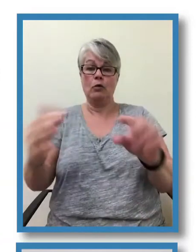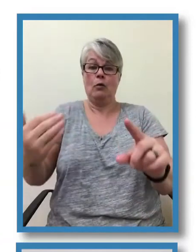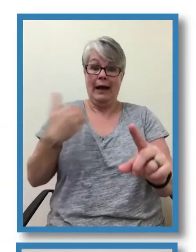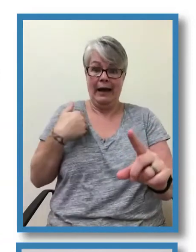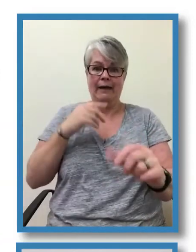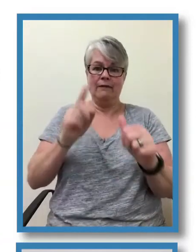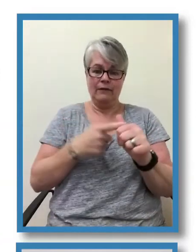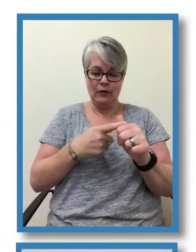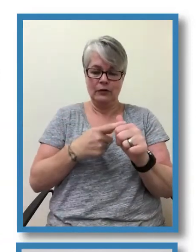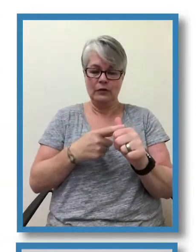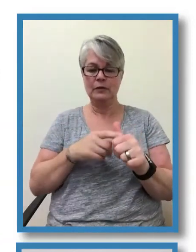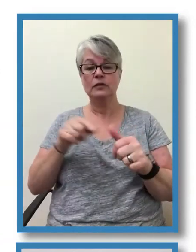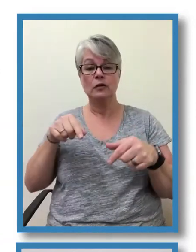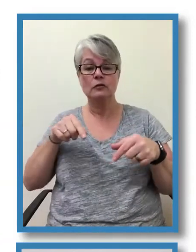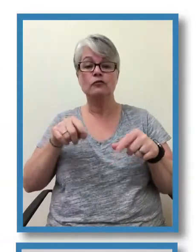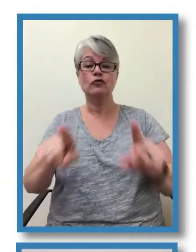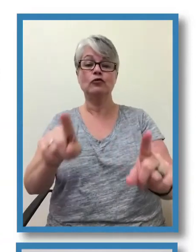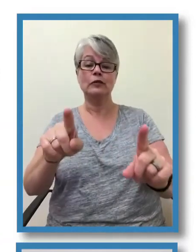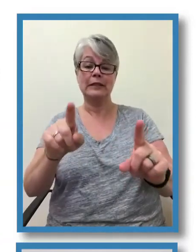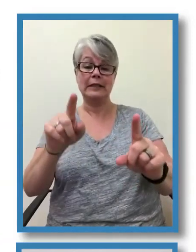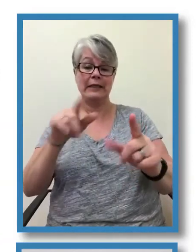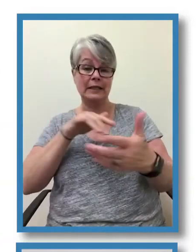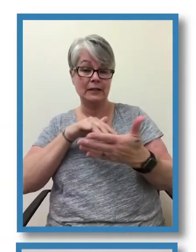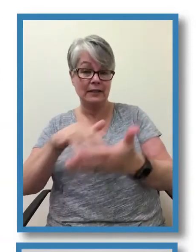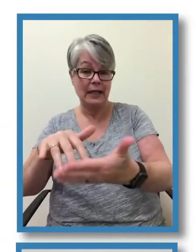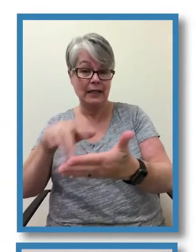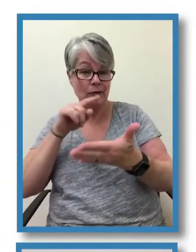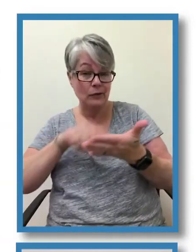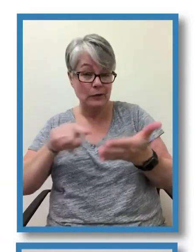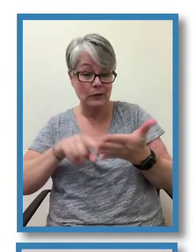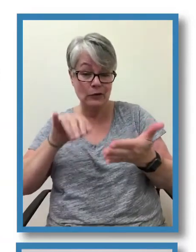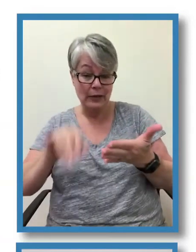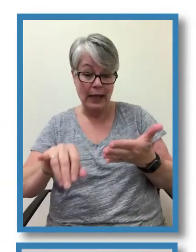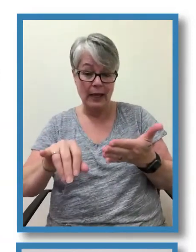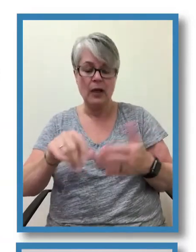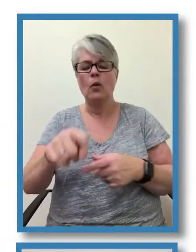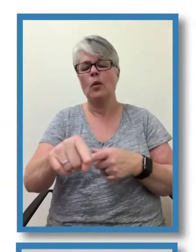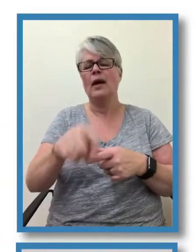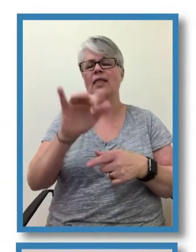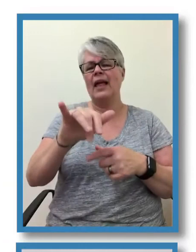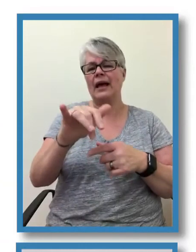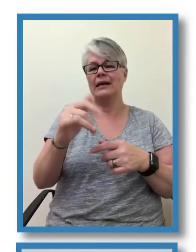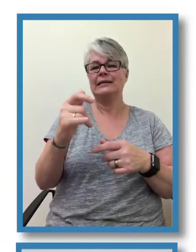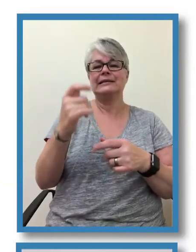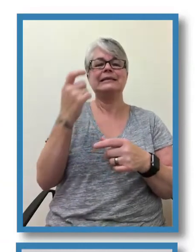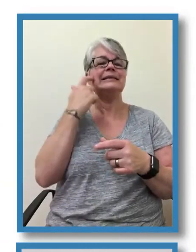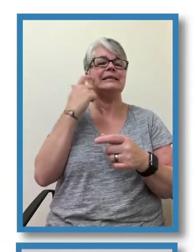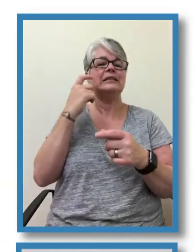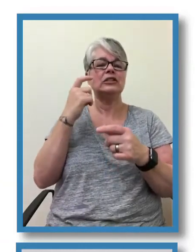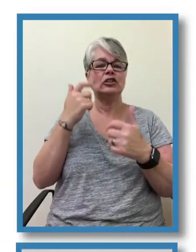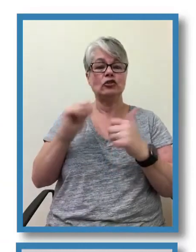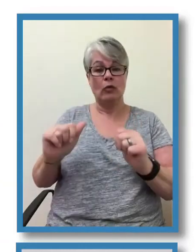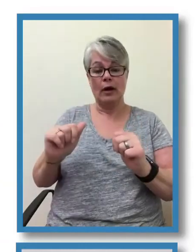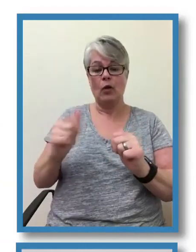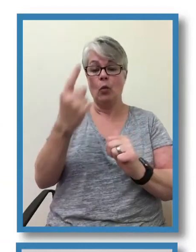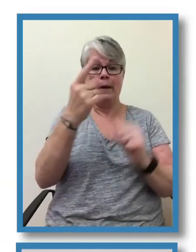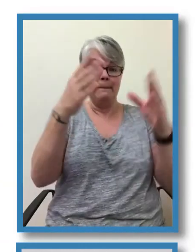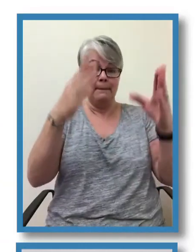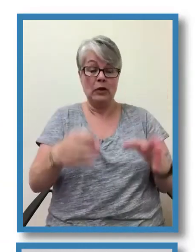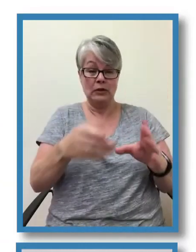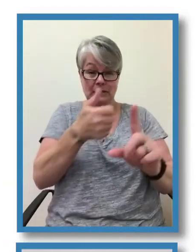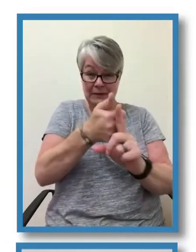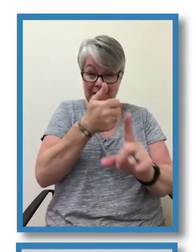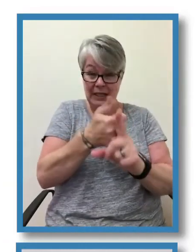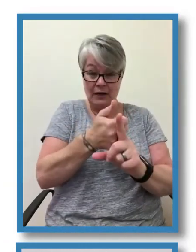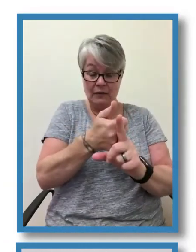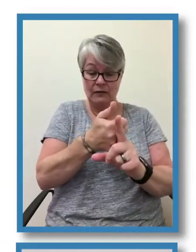see that there's more amyloid there over the year. This is the person on 3 milligrams. This is a